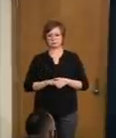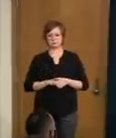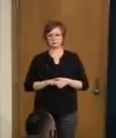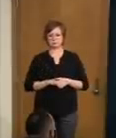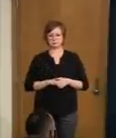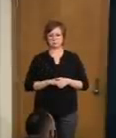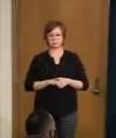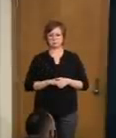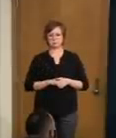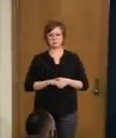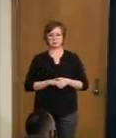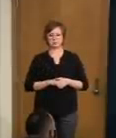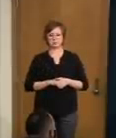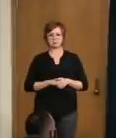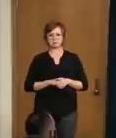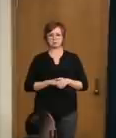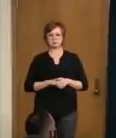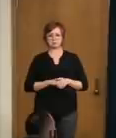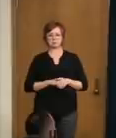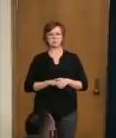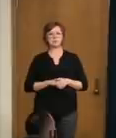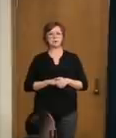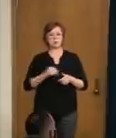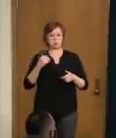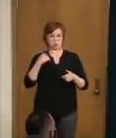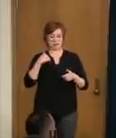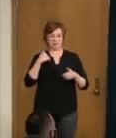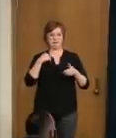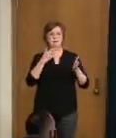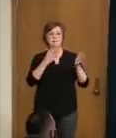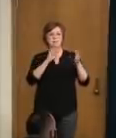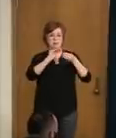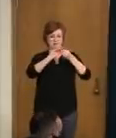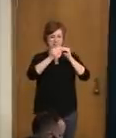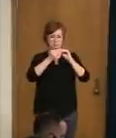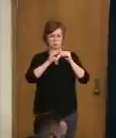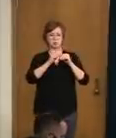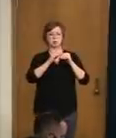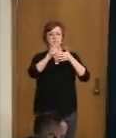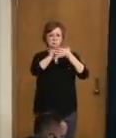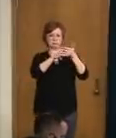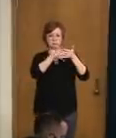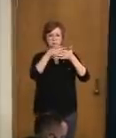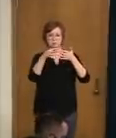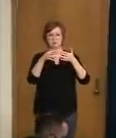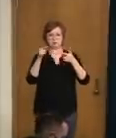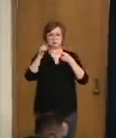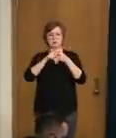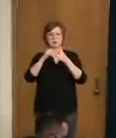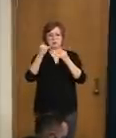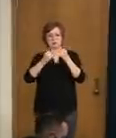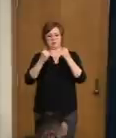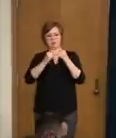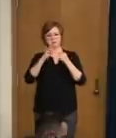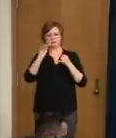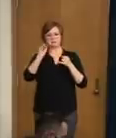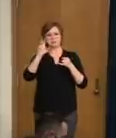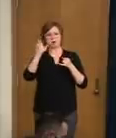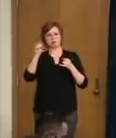Yeah, thanks, Scott. We have planning figures for vaccine delivery that takes us out to the end of March, and beyond